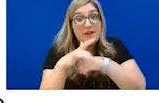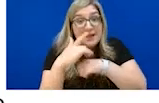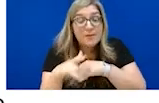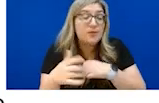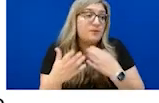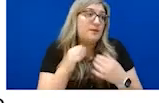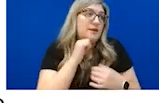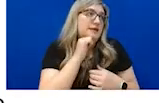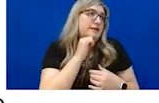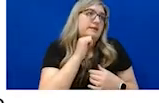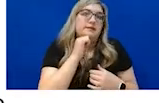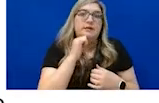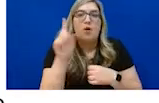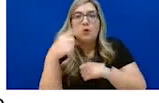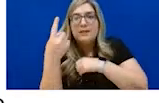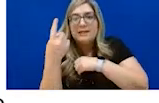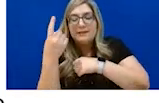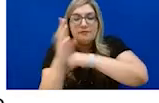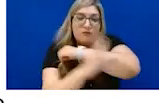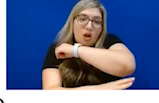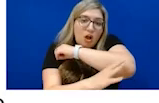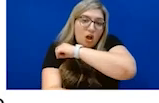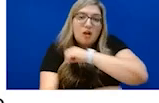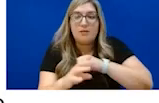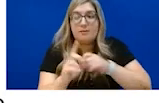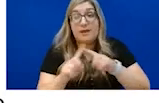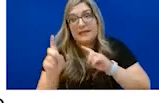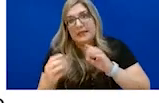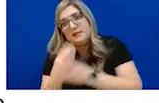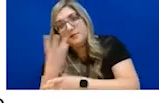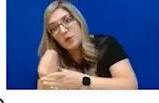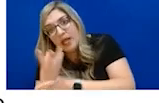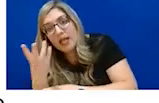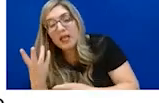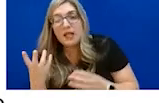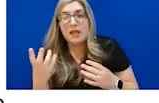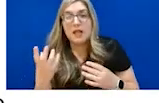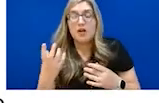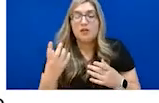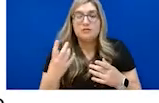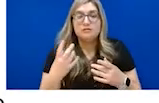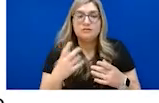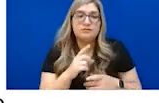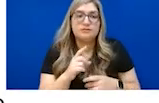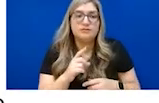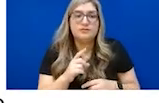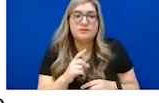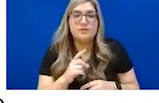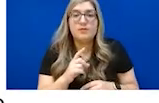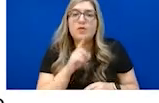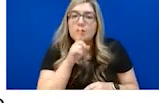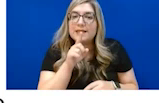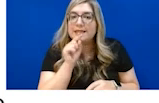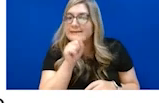where it's only offered in the fall and I need the class in the spring. So it was meant to fill that to